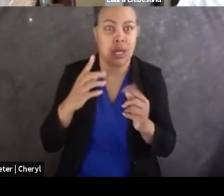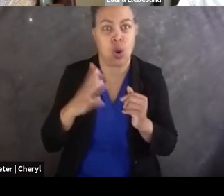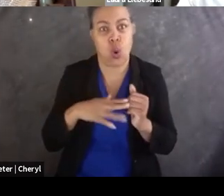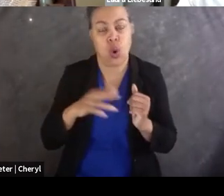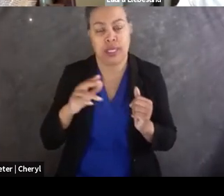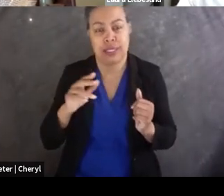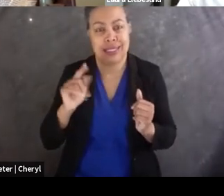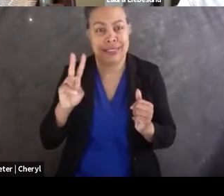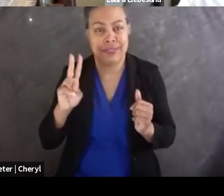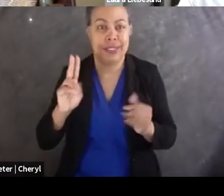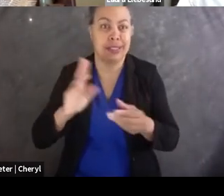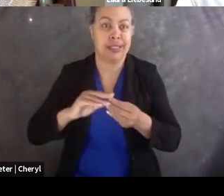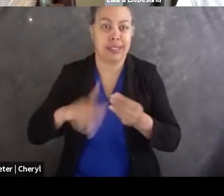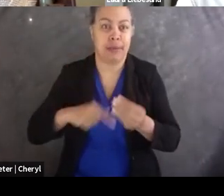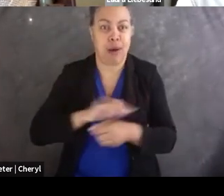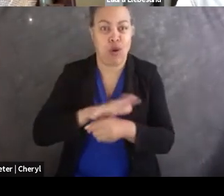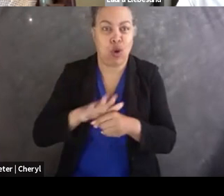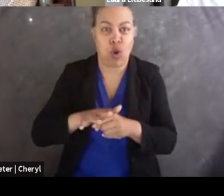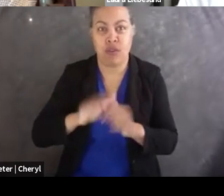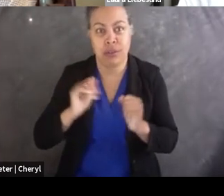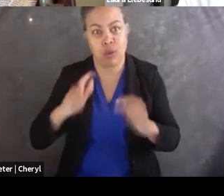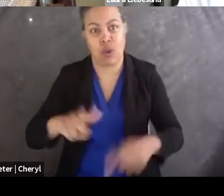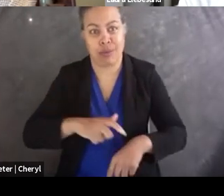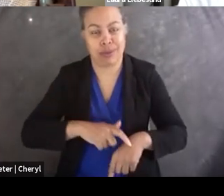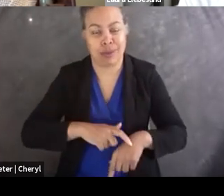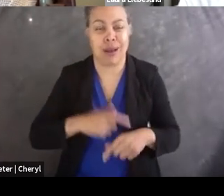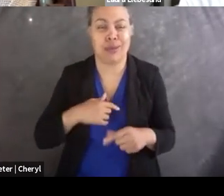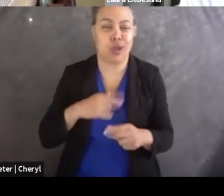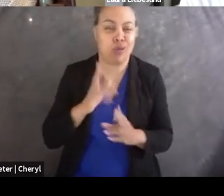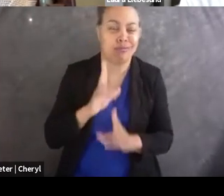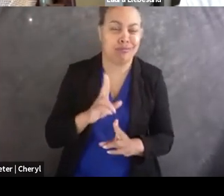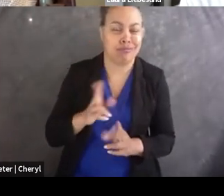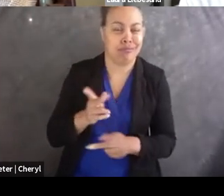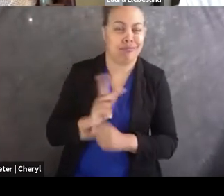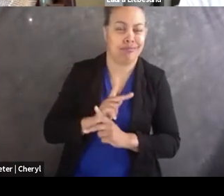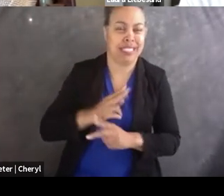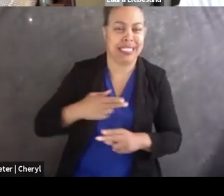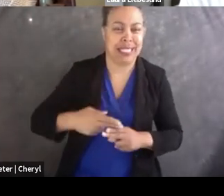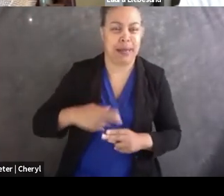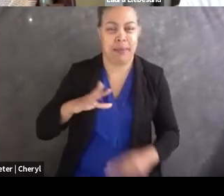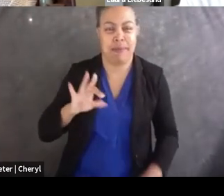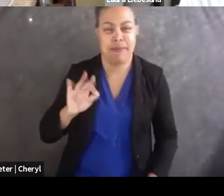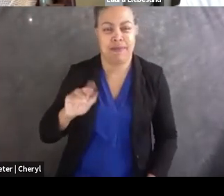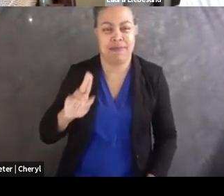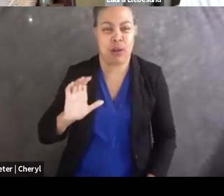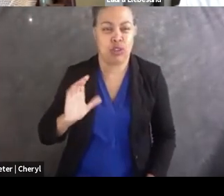hour, talking about the latest progress and challenges related to